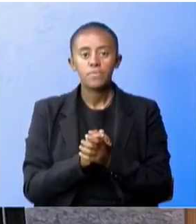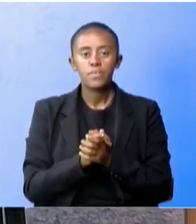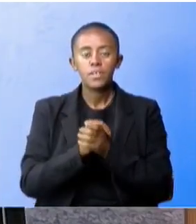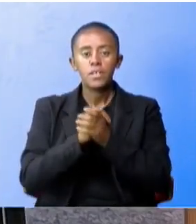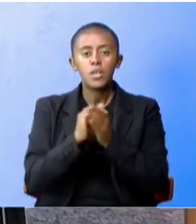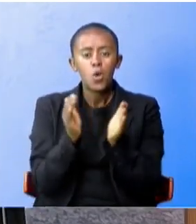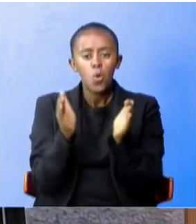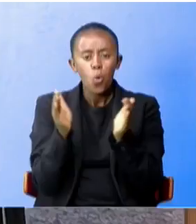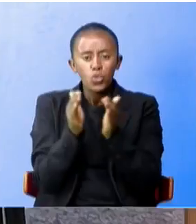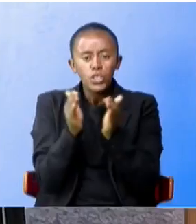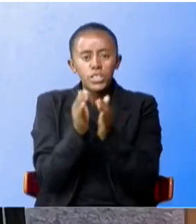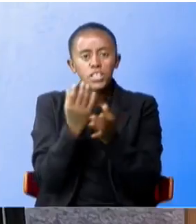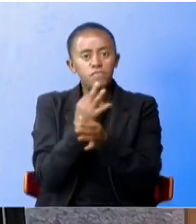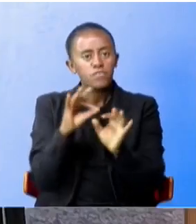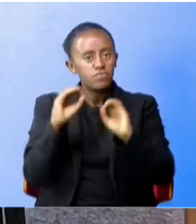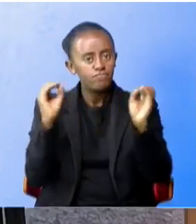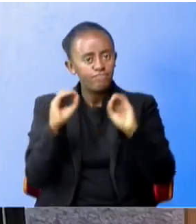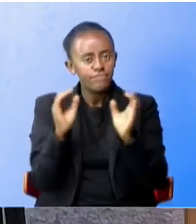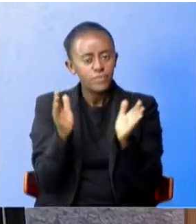congested,